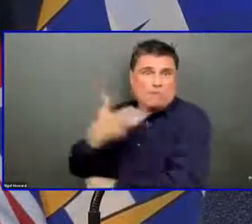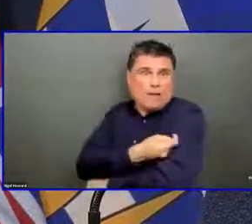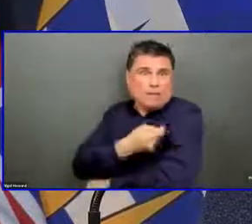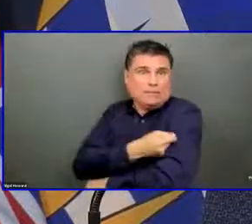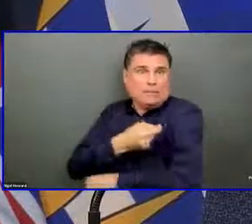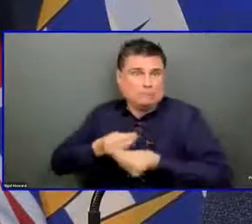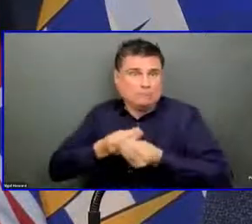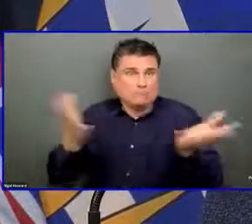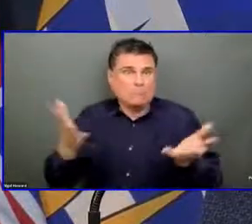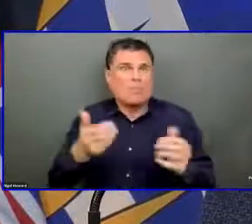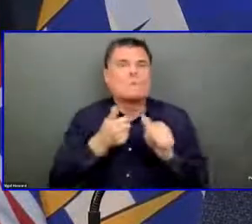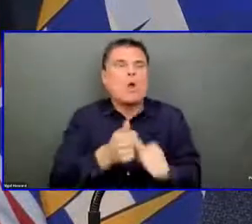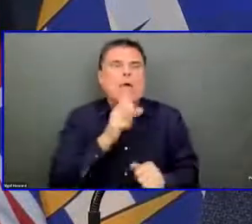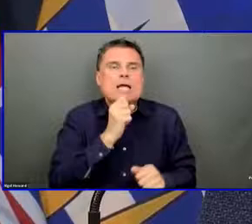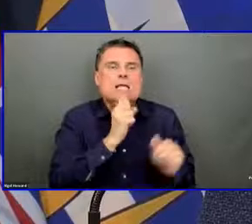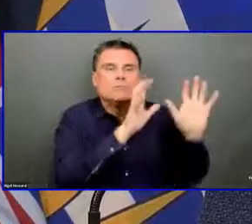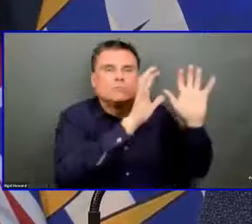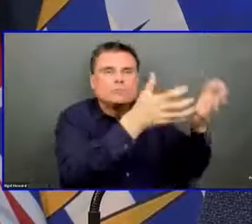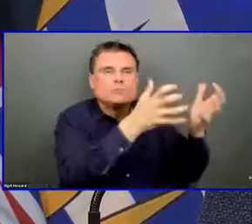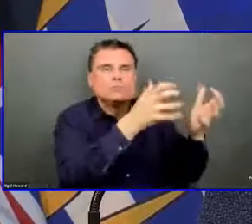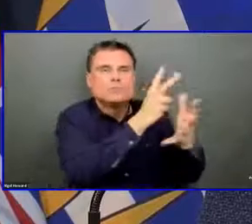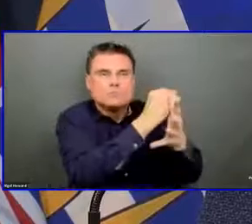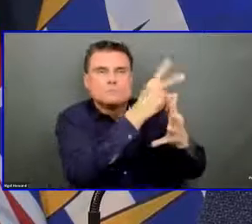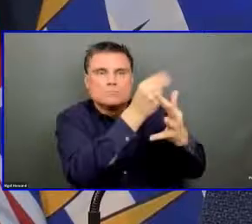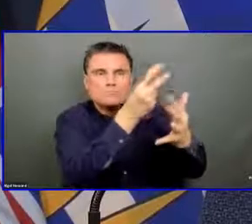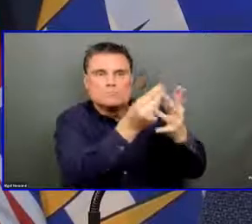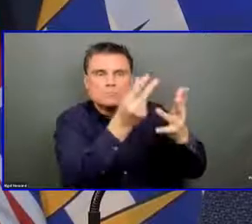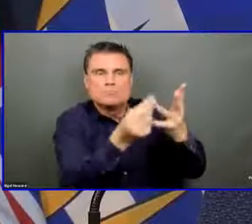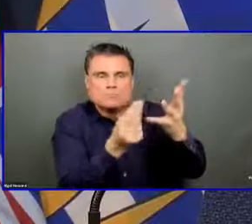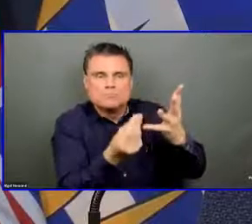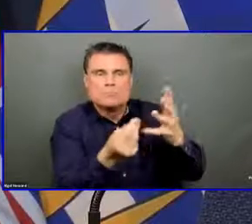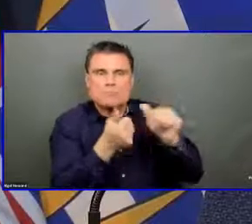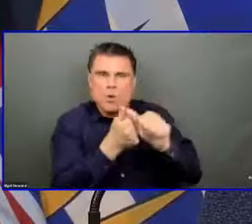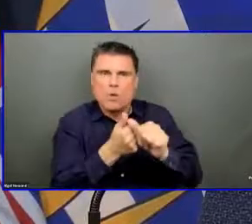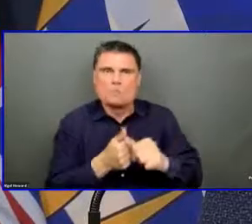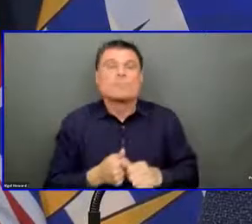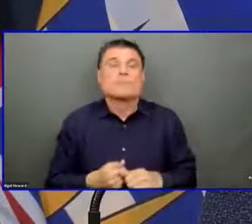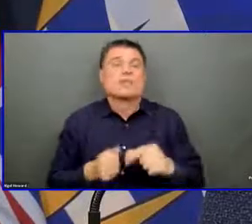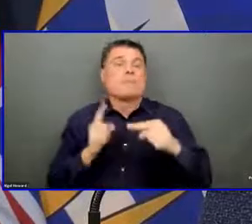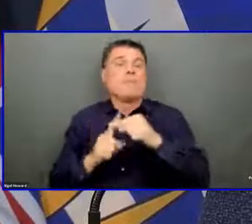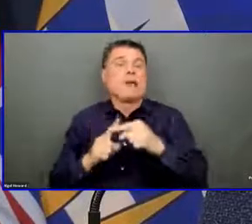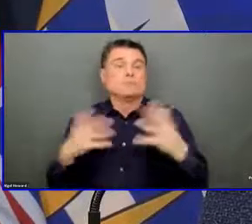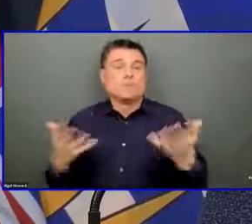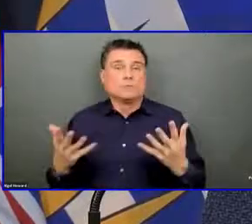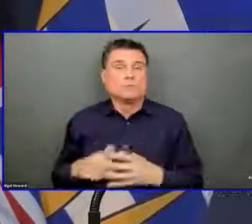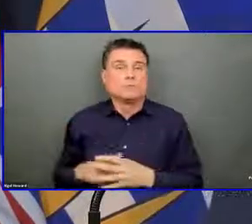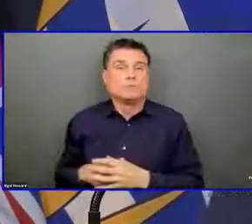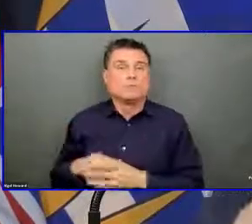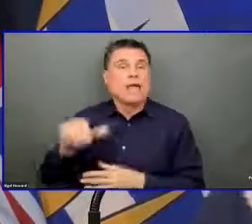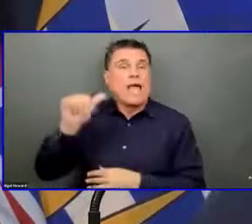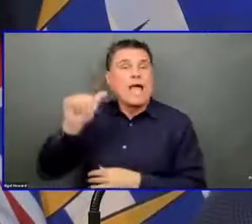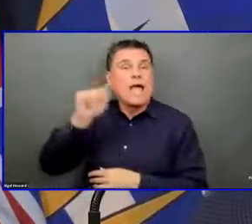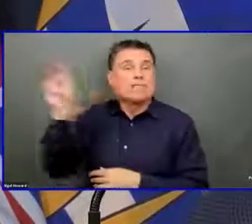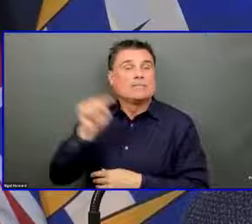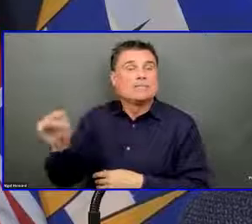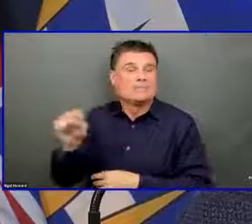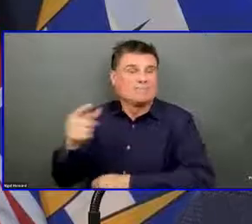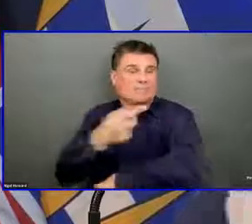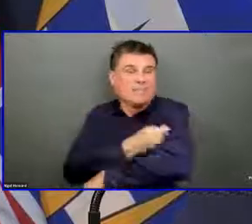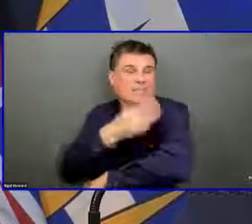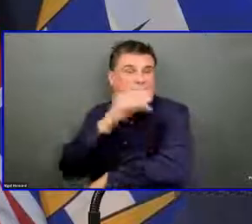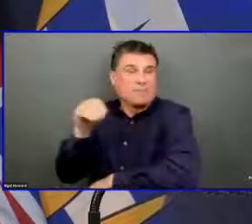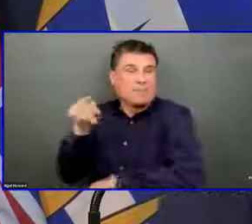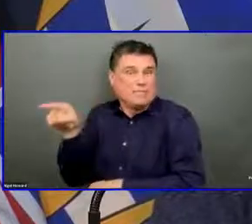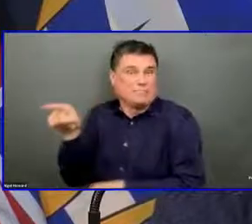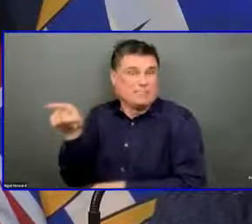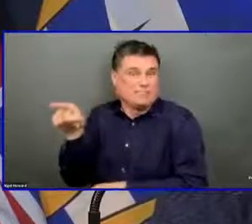the AstraZeneca Serum Institute of India vaccines that have arrived this week. Today's modeling shows us